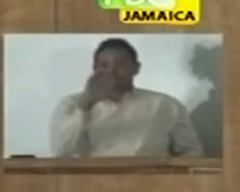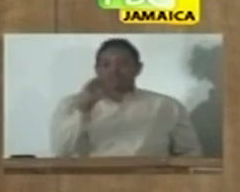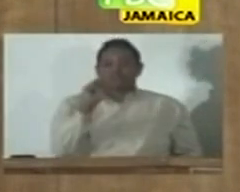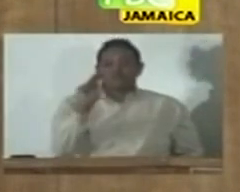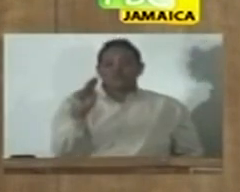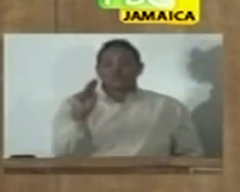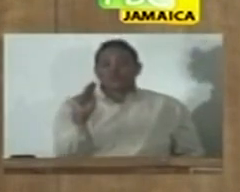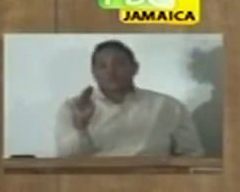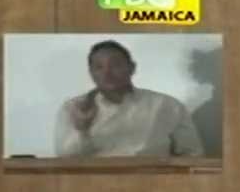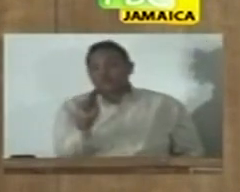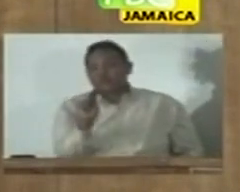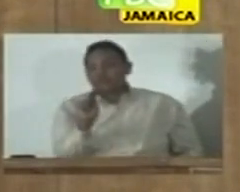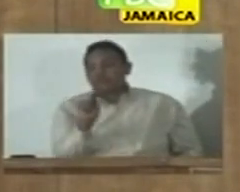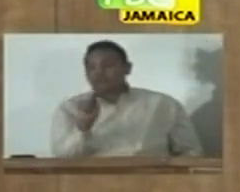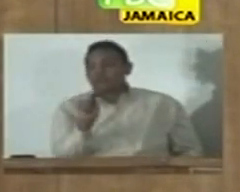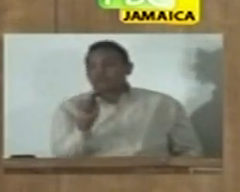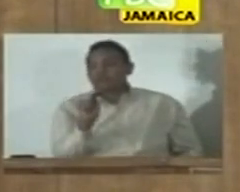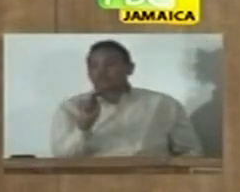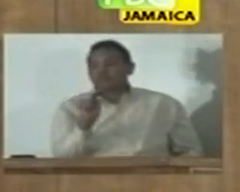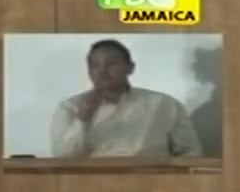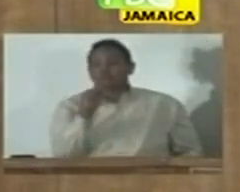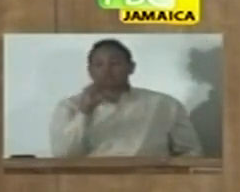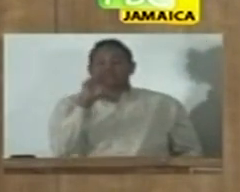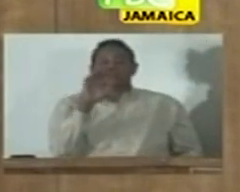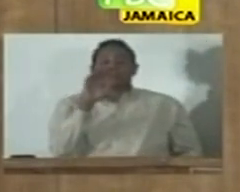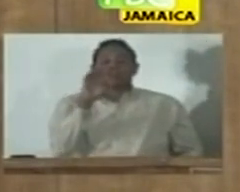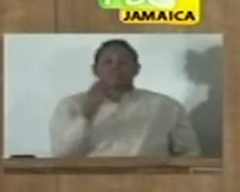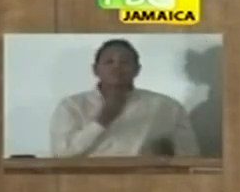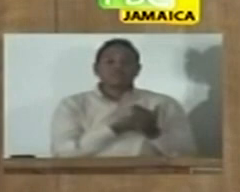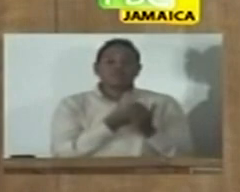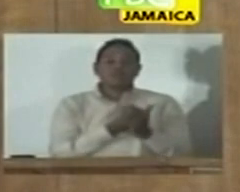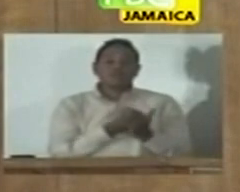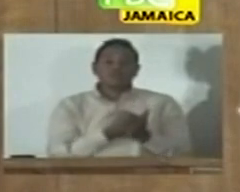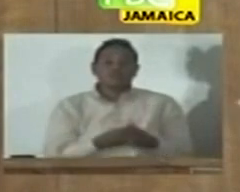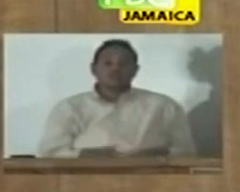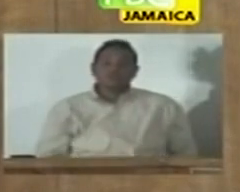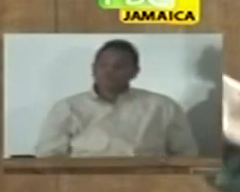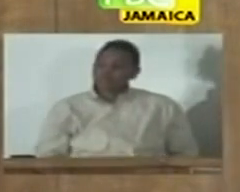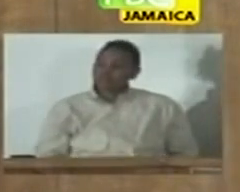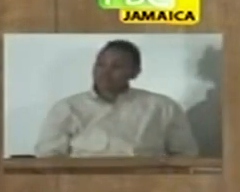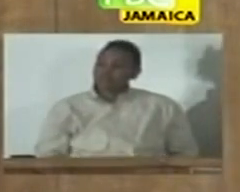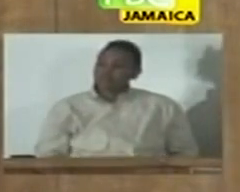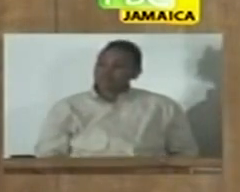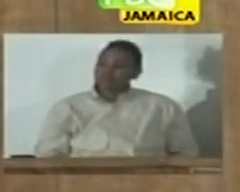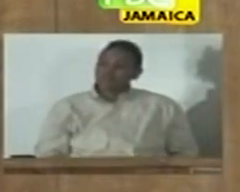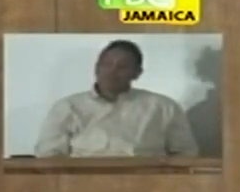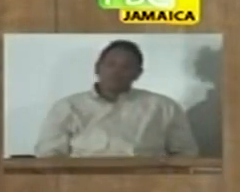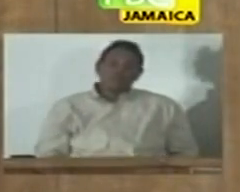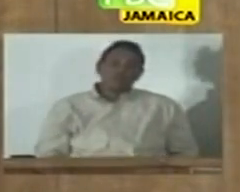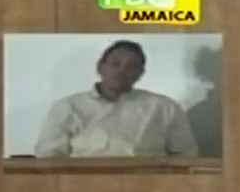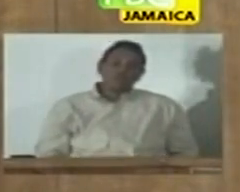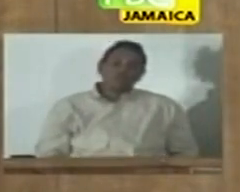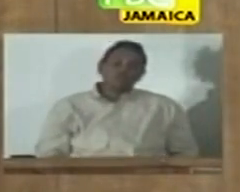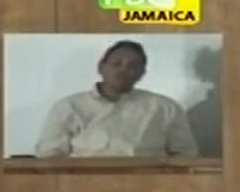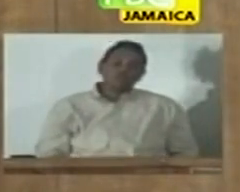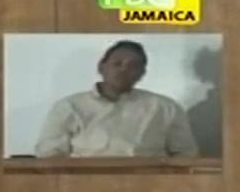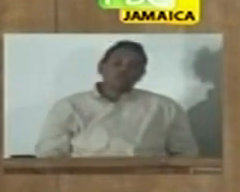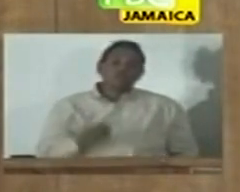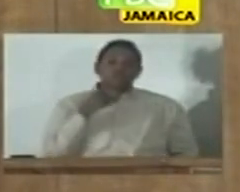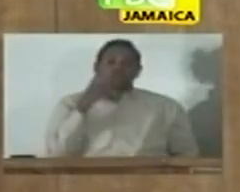CMU, the Petro-Carib Fund. You say everybody know the name of the people, so I won't call any more